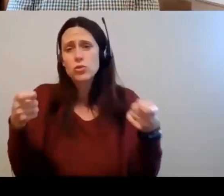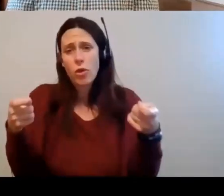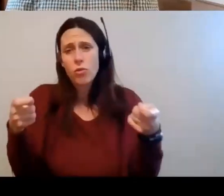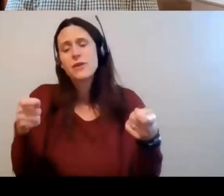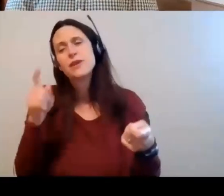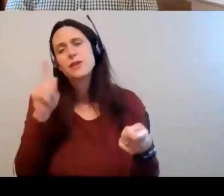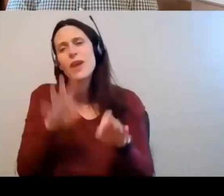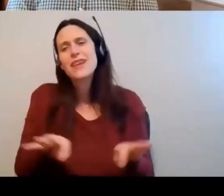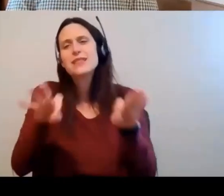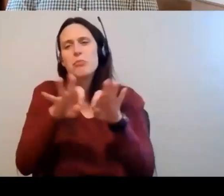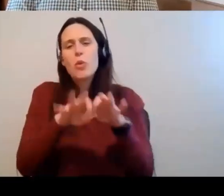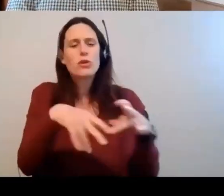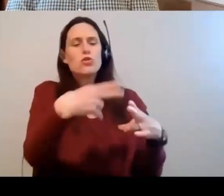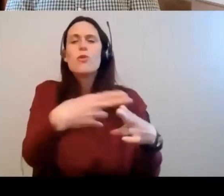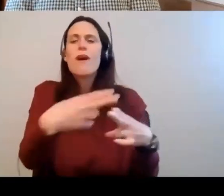to say out loud.